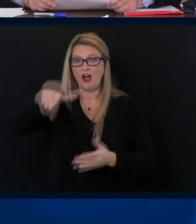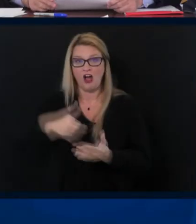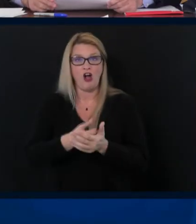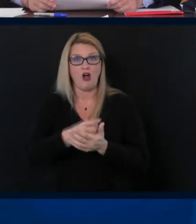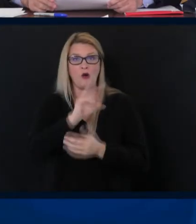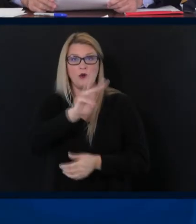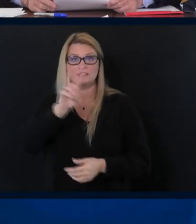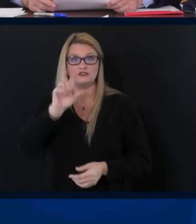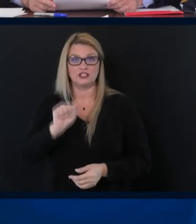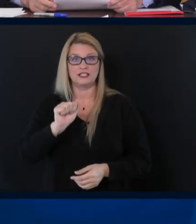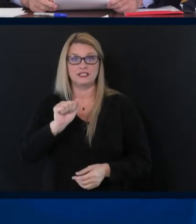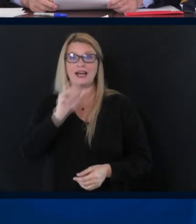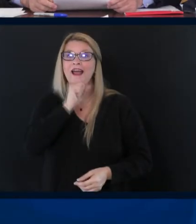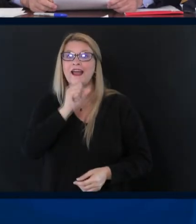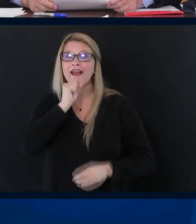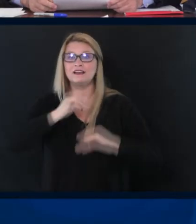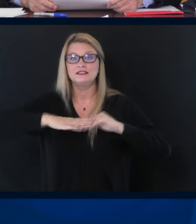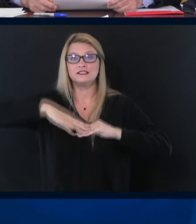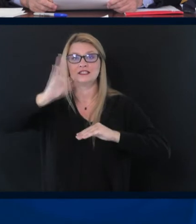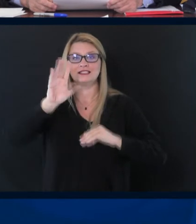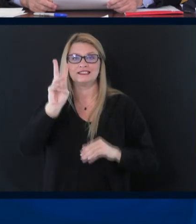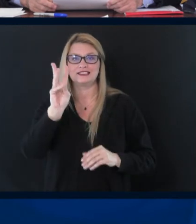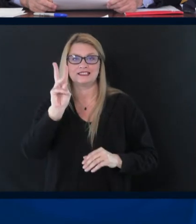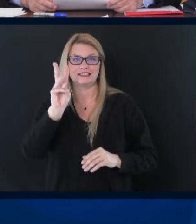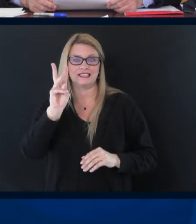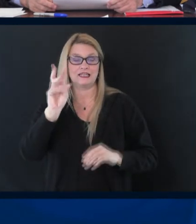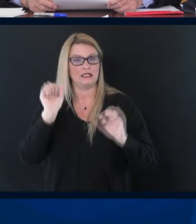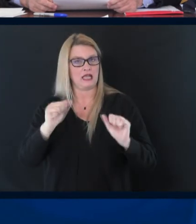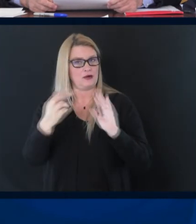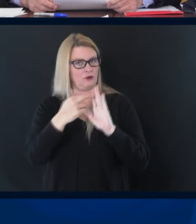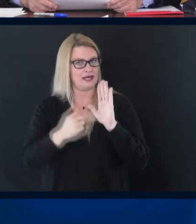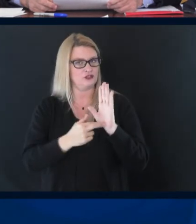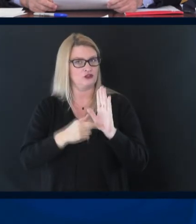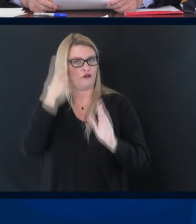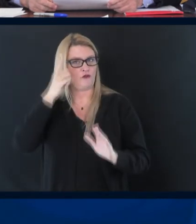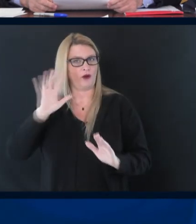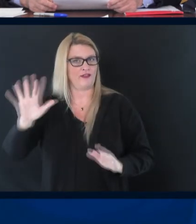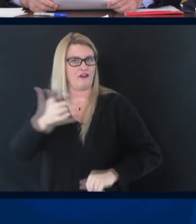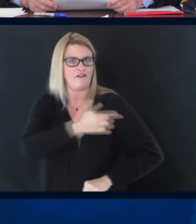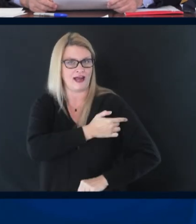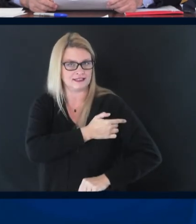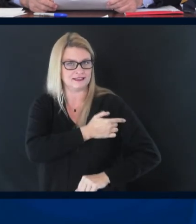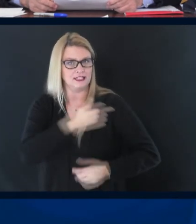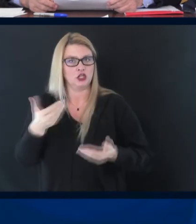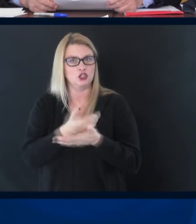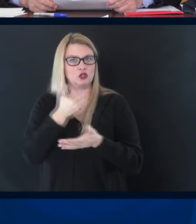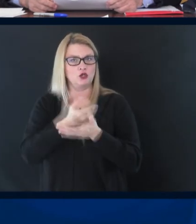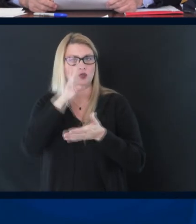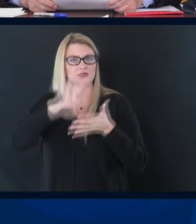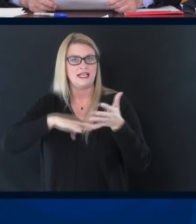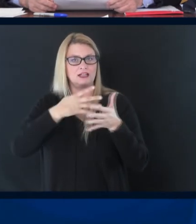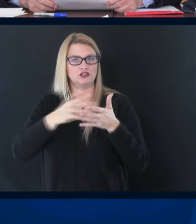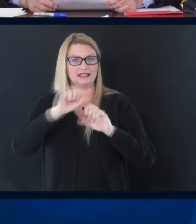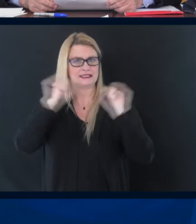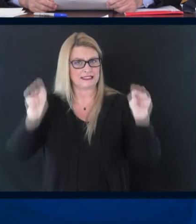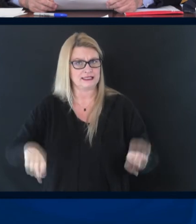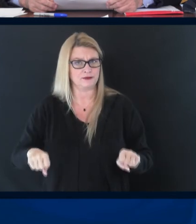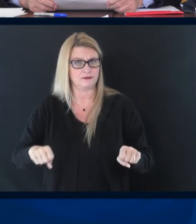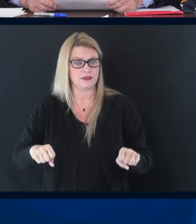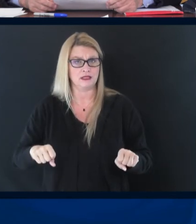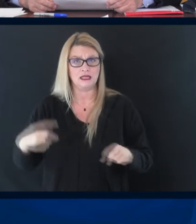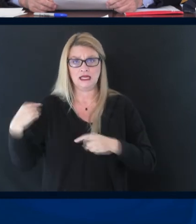age 16 and above can pre-register to get their vaccine through the new scheduling system. Since we have